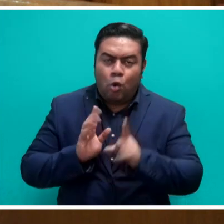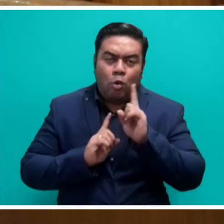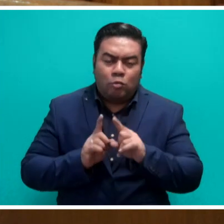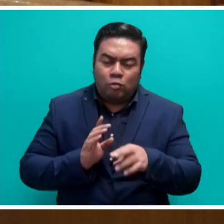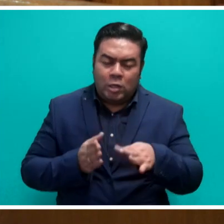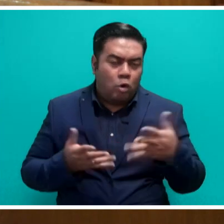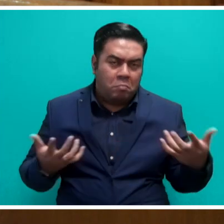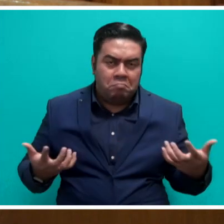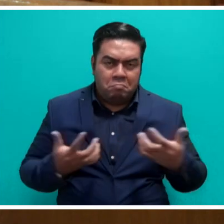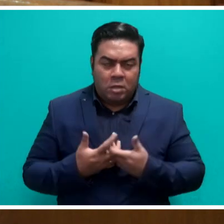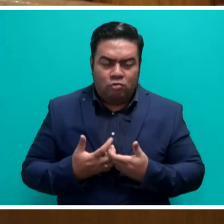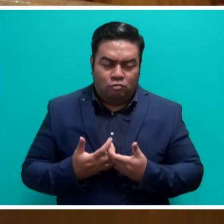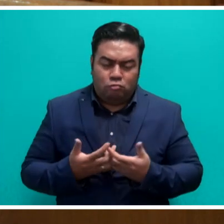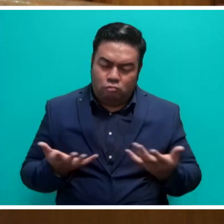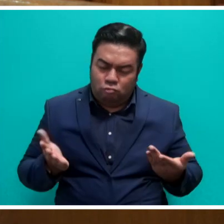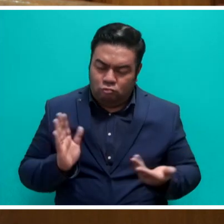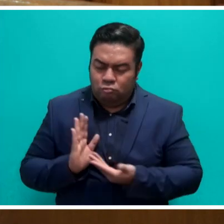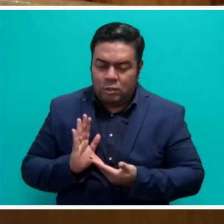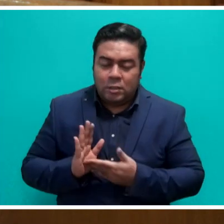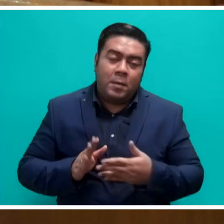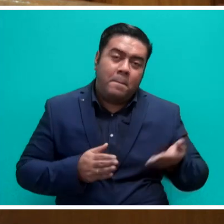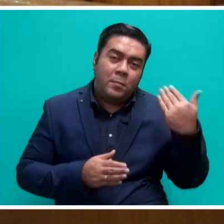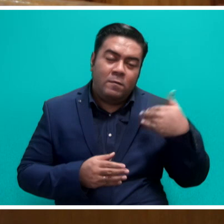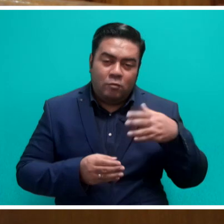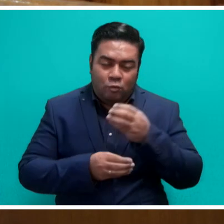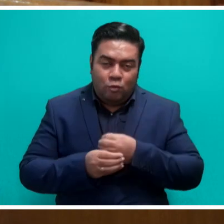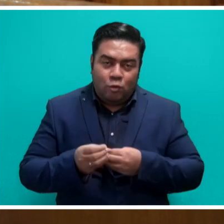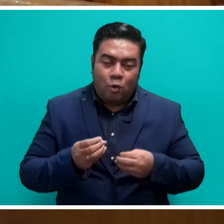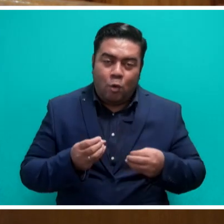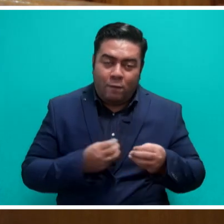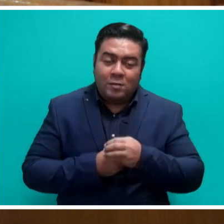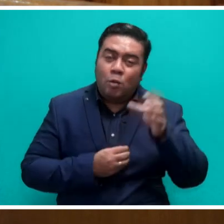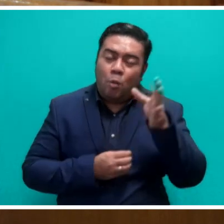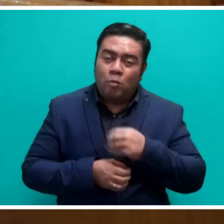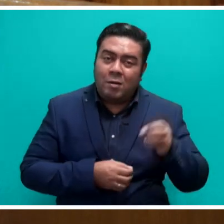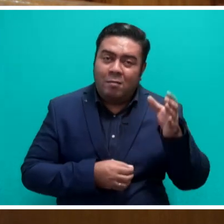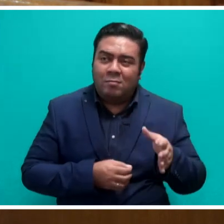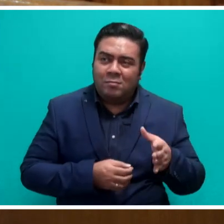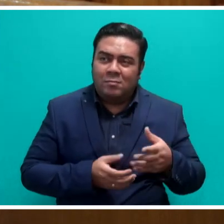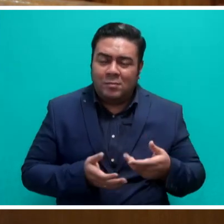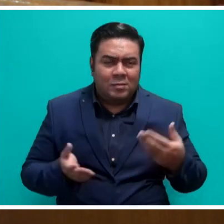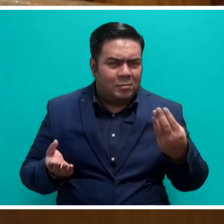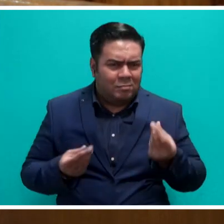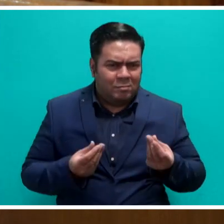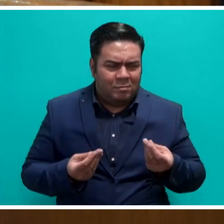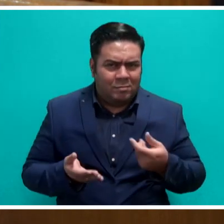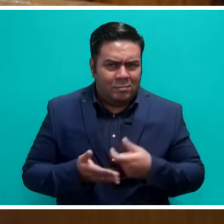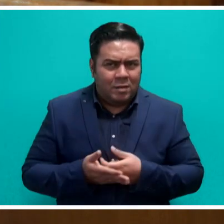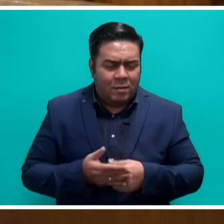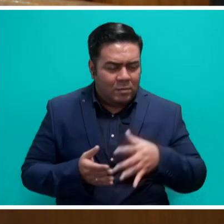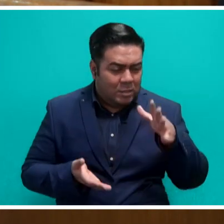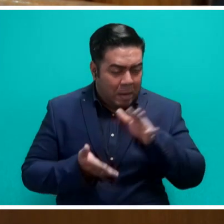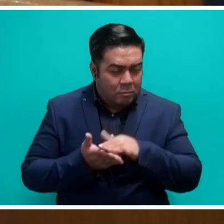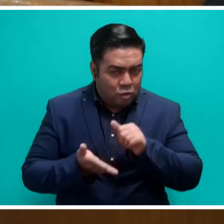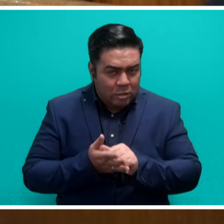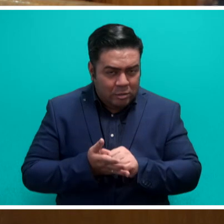some of the previous office holders' remunerations or allowances are subject to certain investigations by the